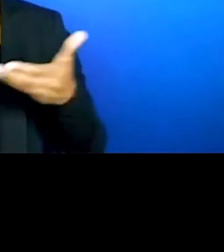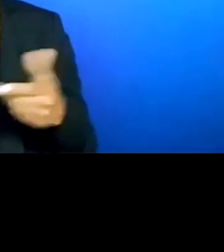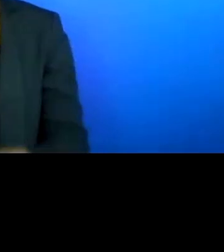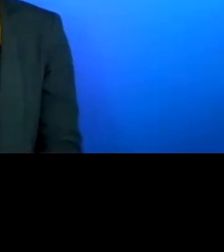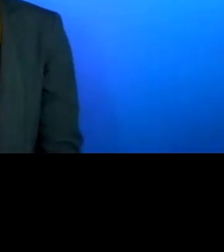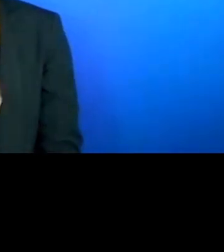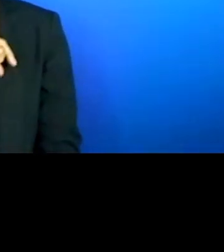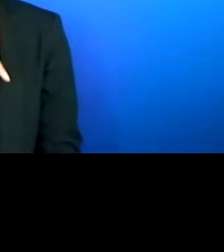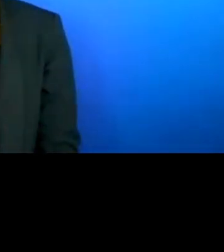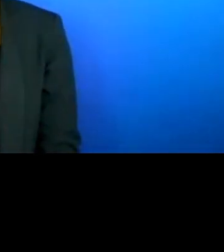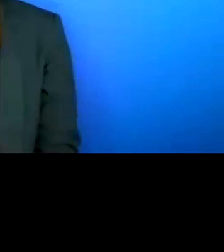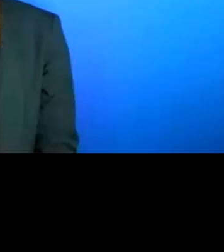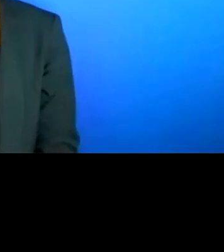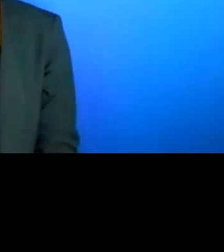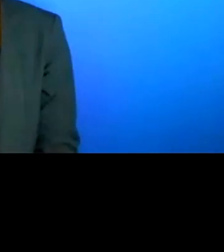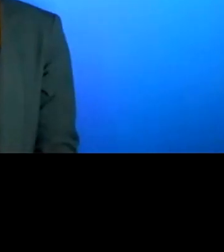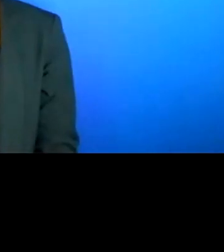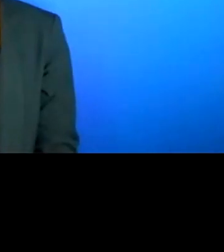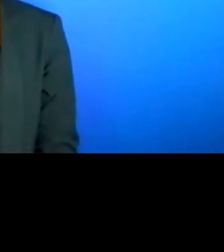Qualitative Metasynthesis Methods,